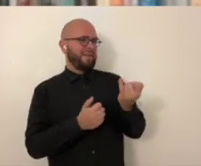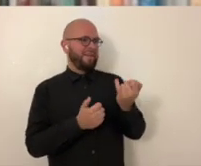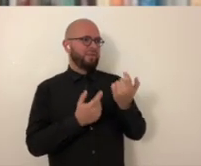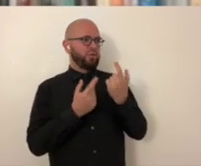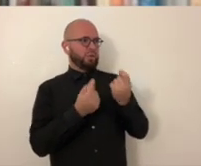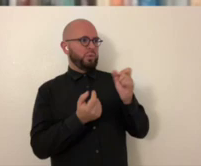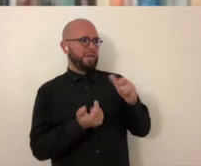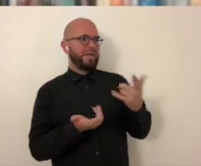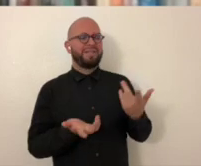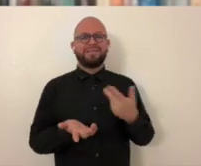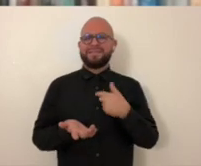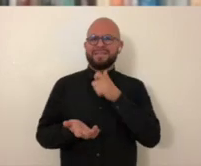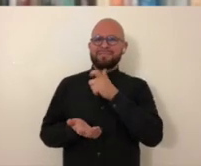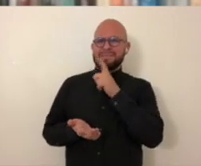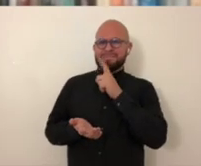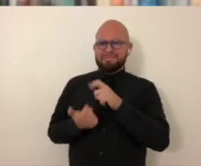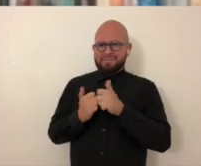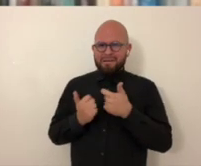and whatnot.